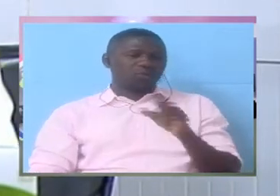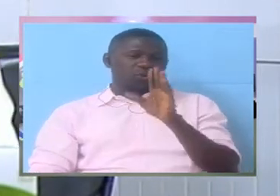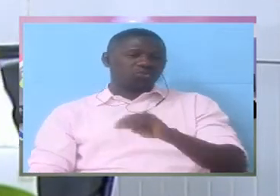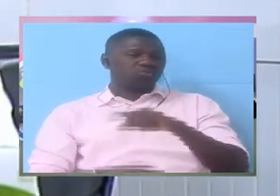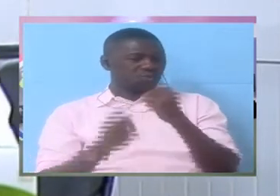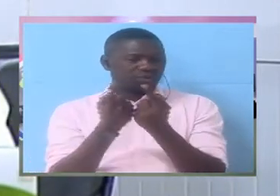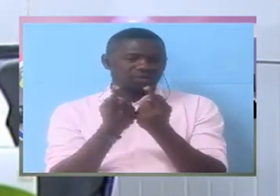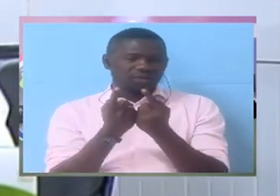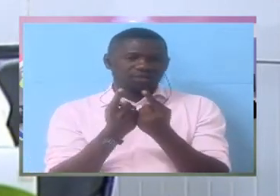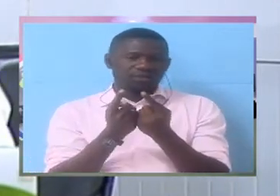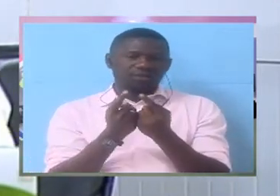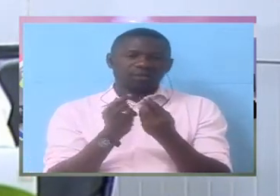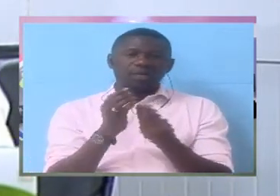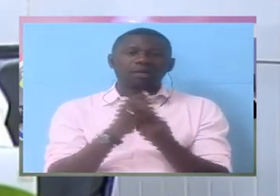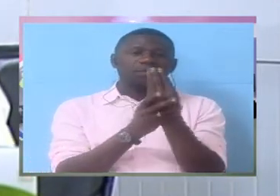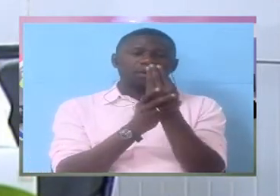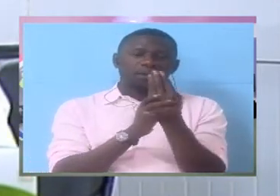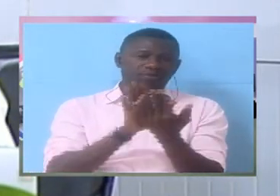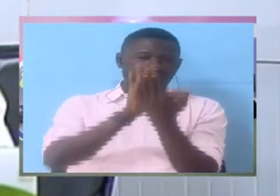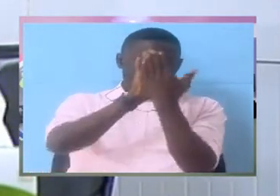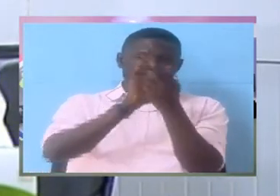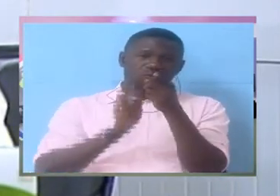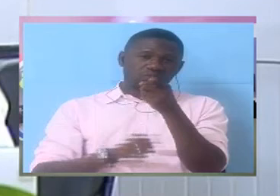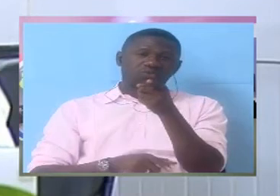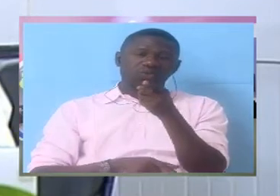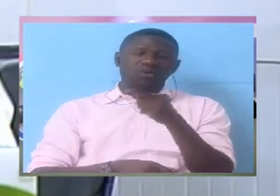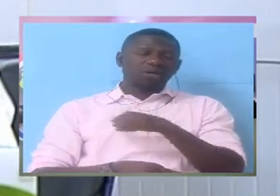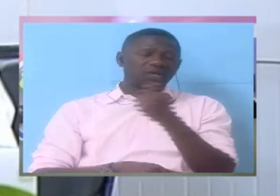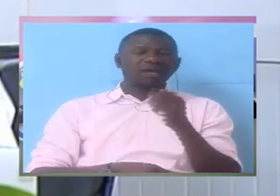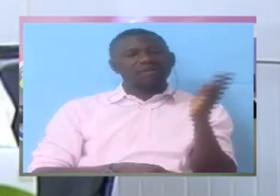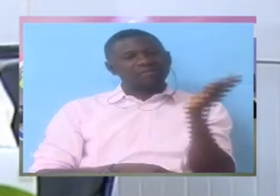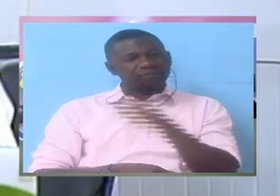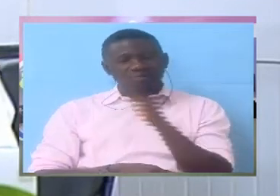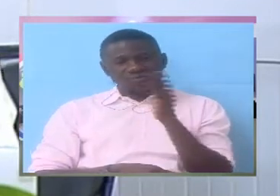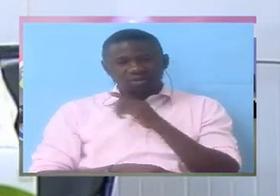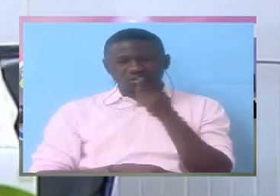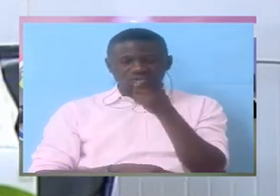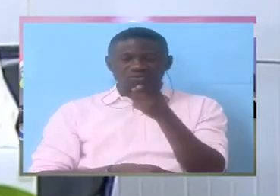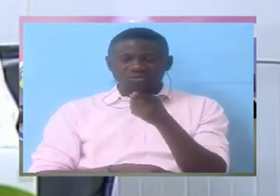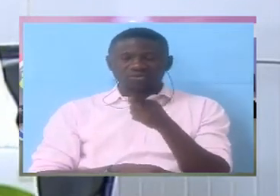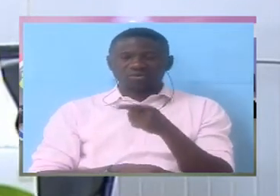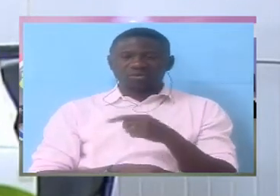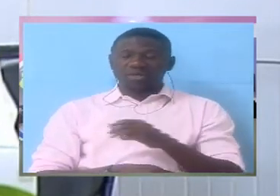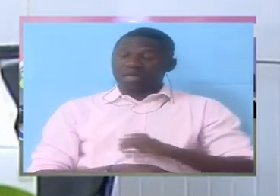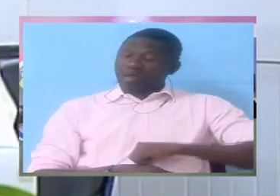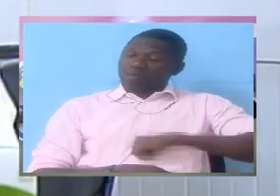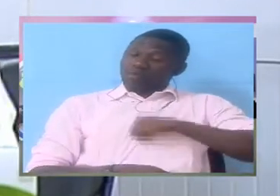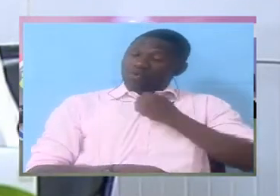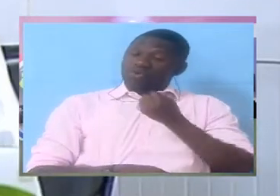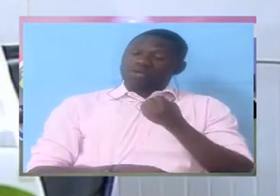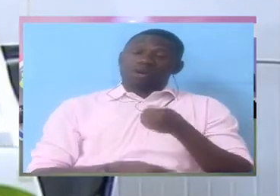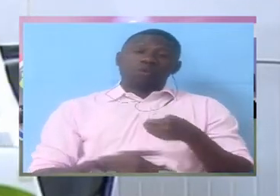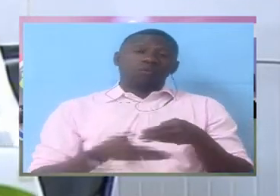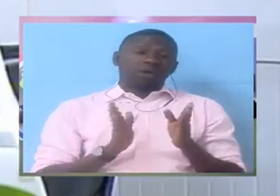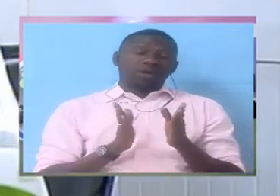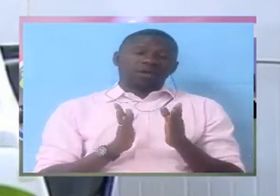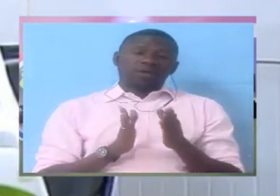appear before you, and will lie to you. Emotionally,